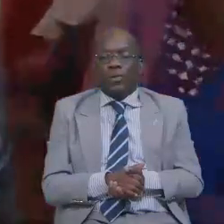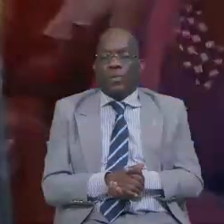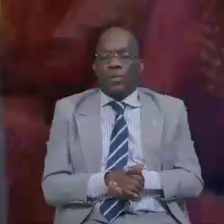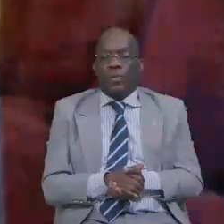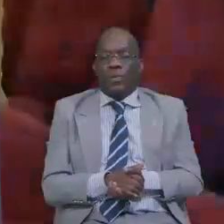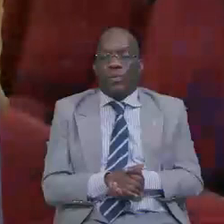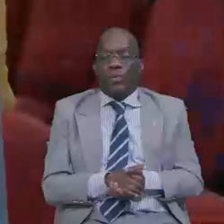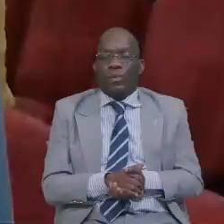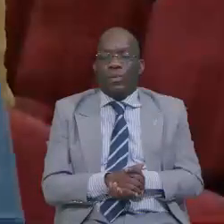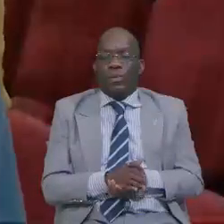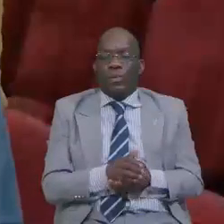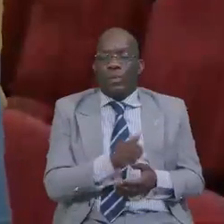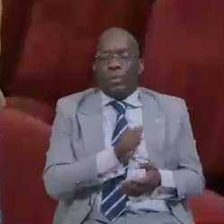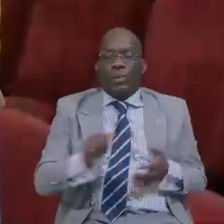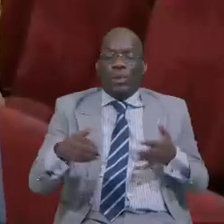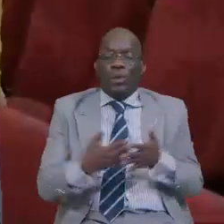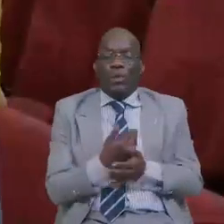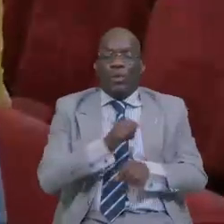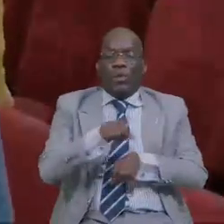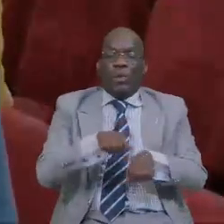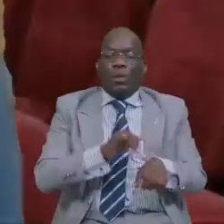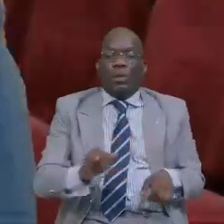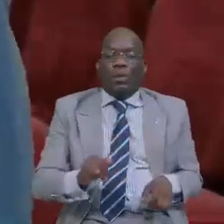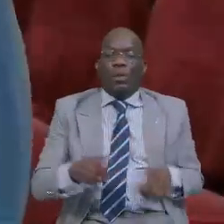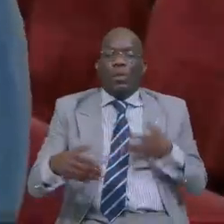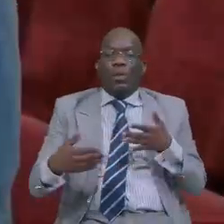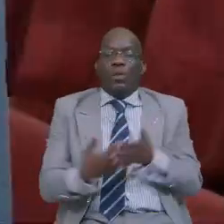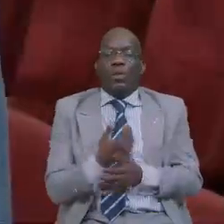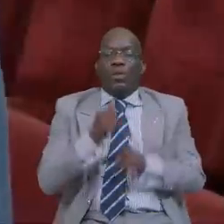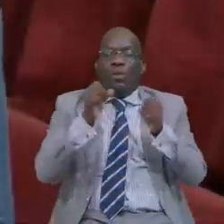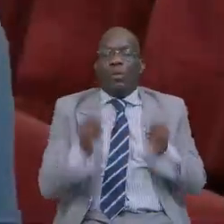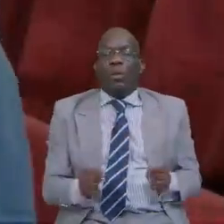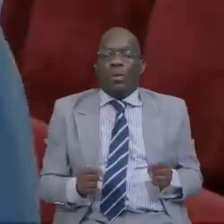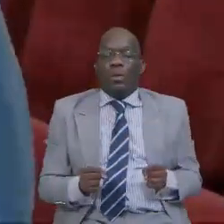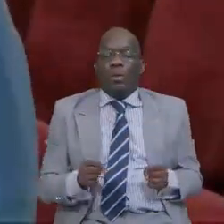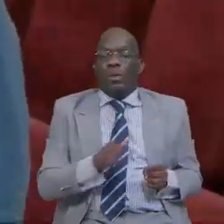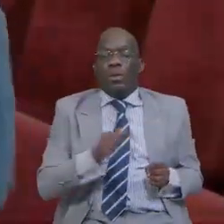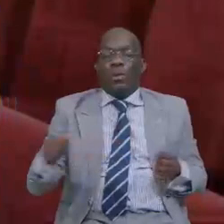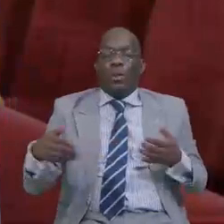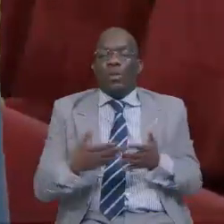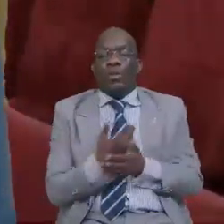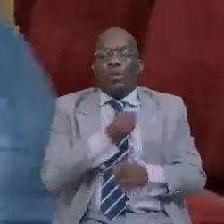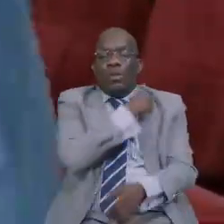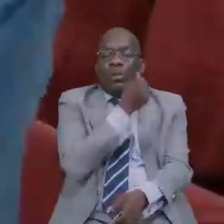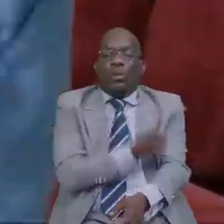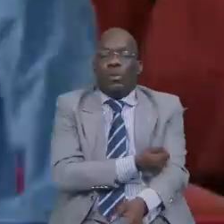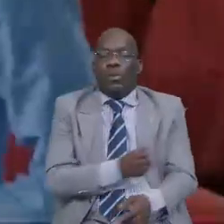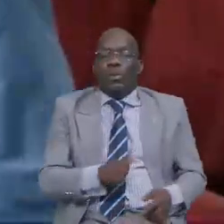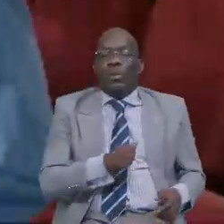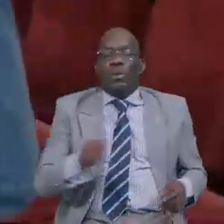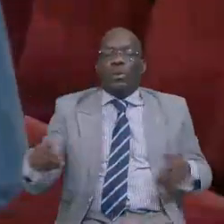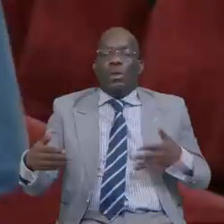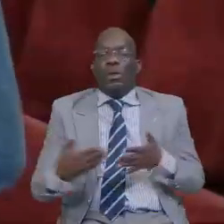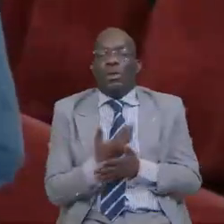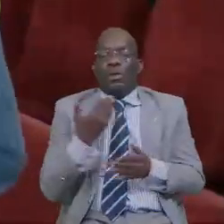A new anointing, a new power, a new authority, a new